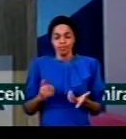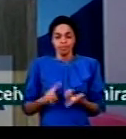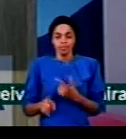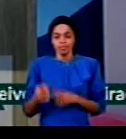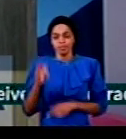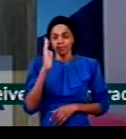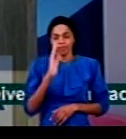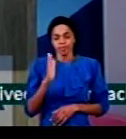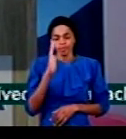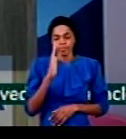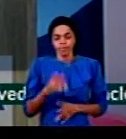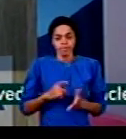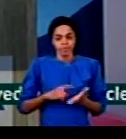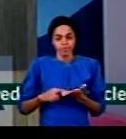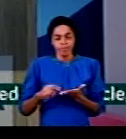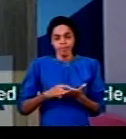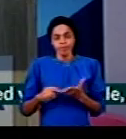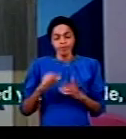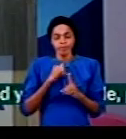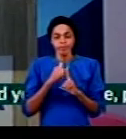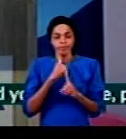have to testify online now.